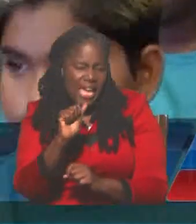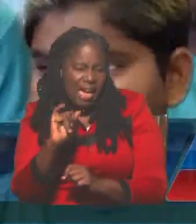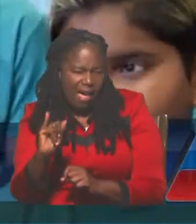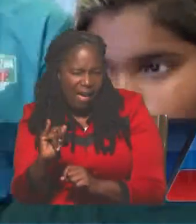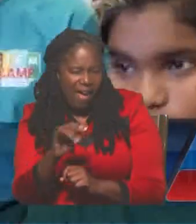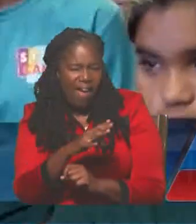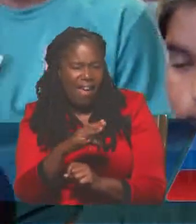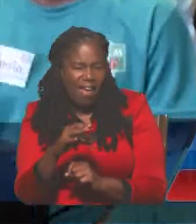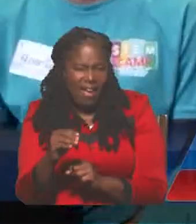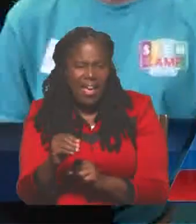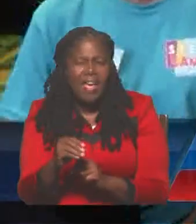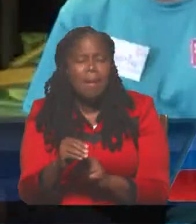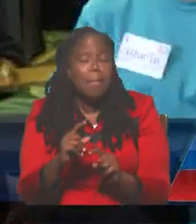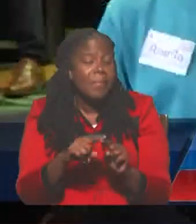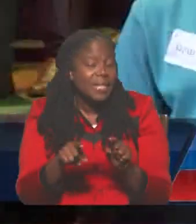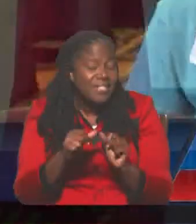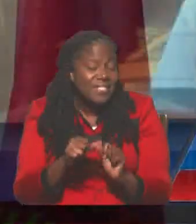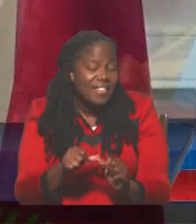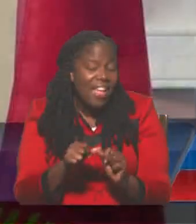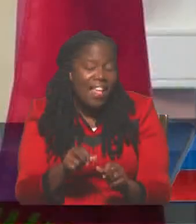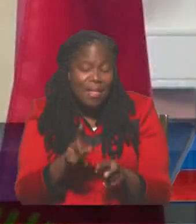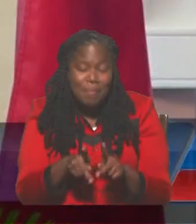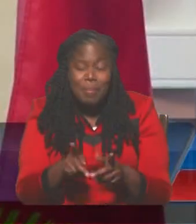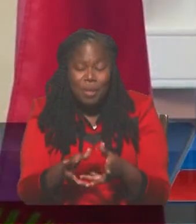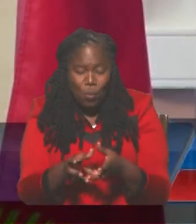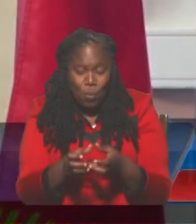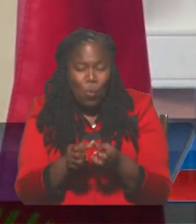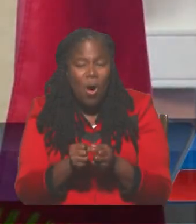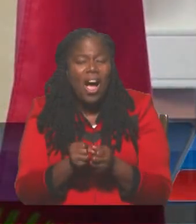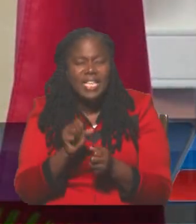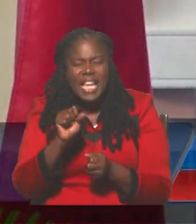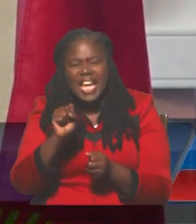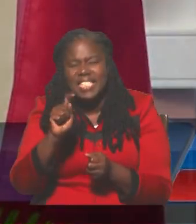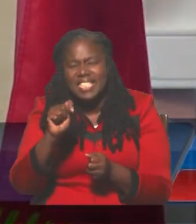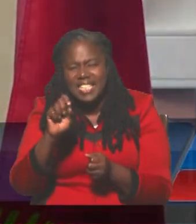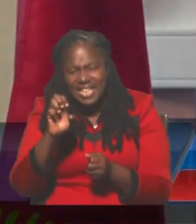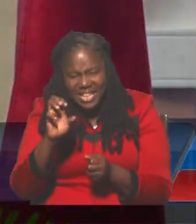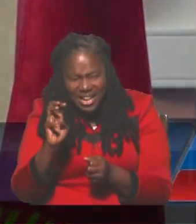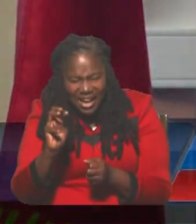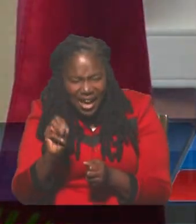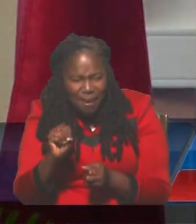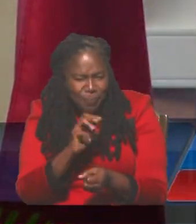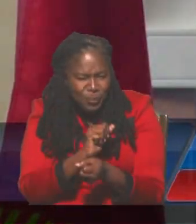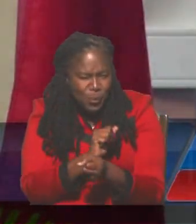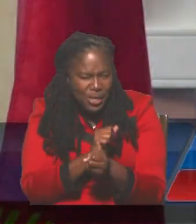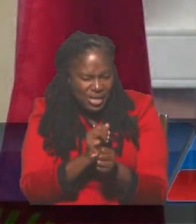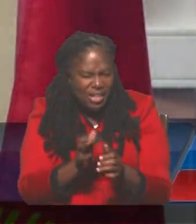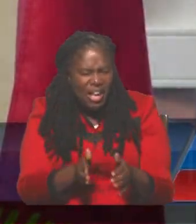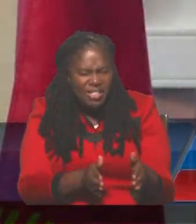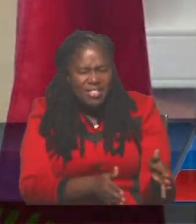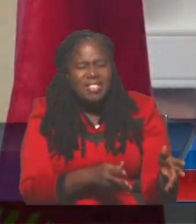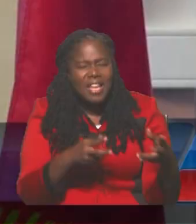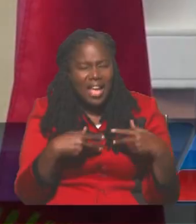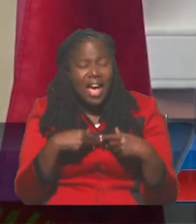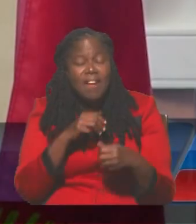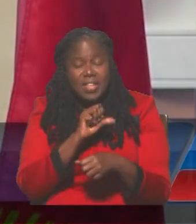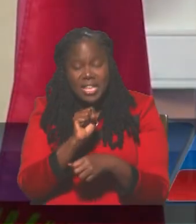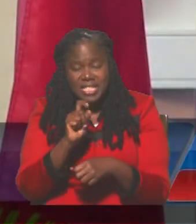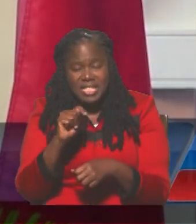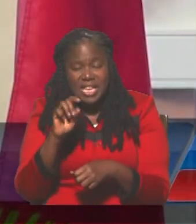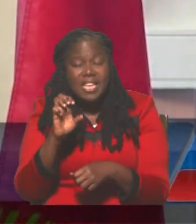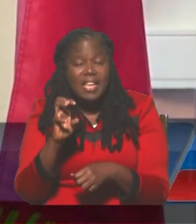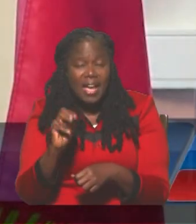artificial intelligence, the demand for STEM jobs continue to increase. Tobago House of Assembly Secretary of Education. Program